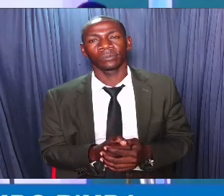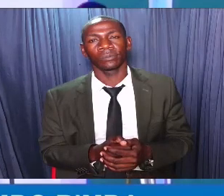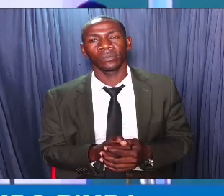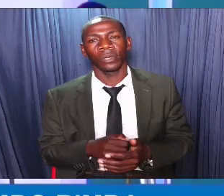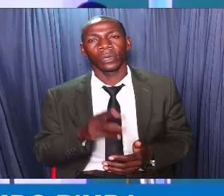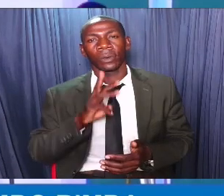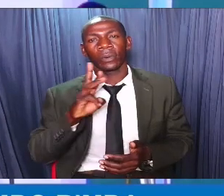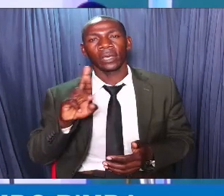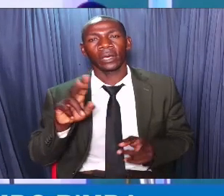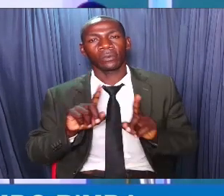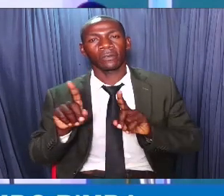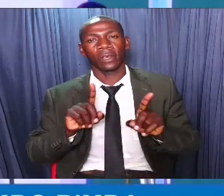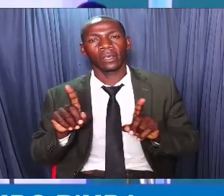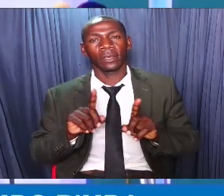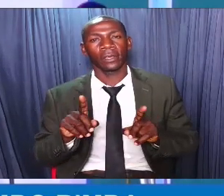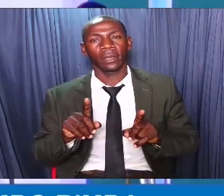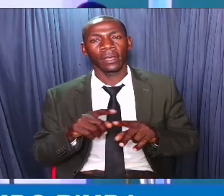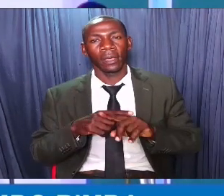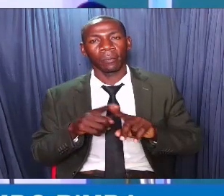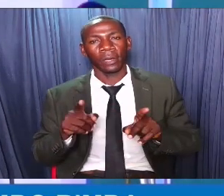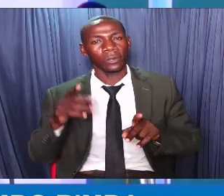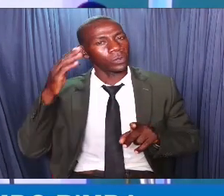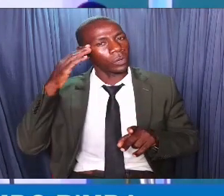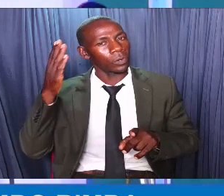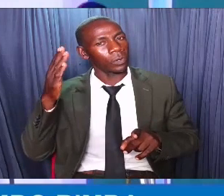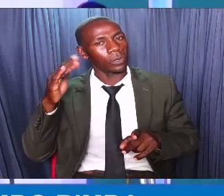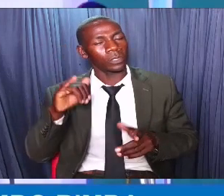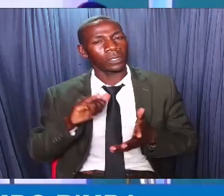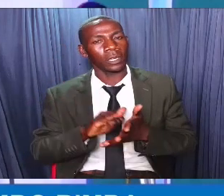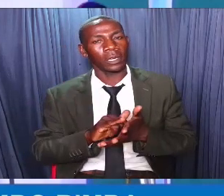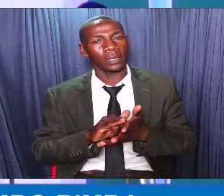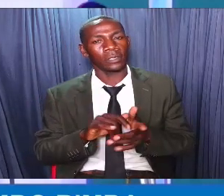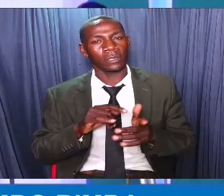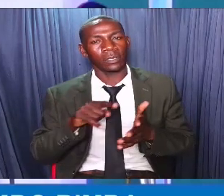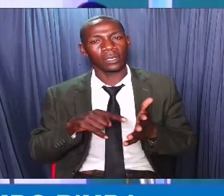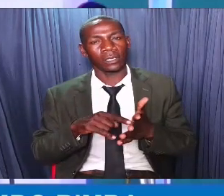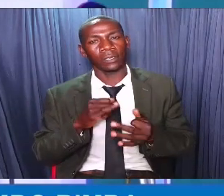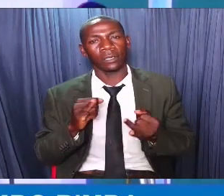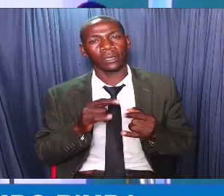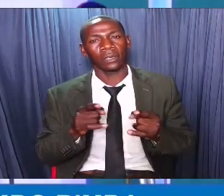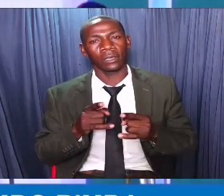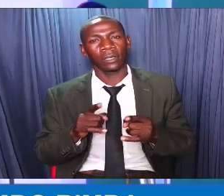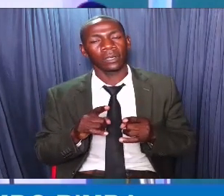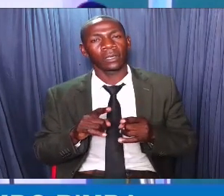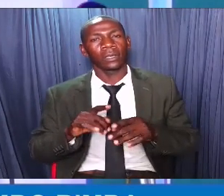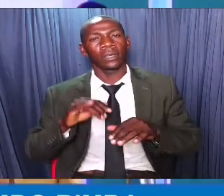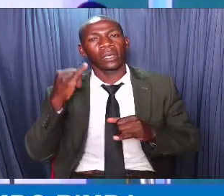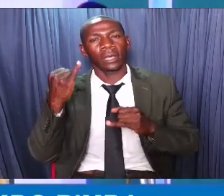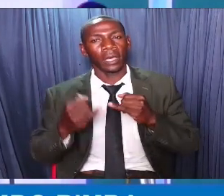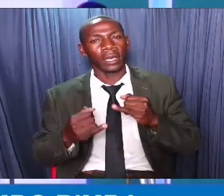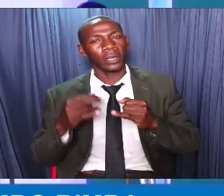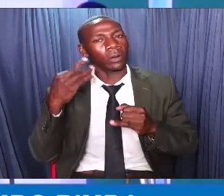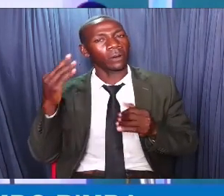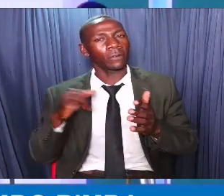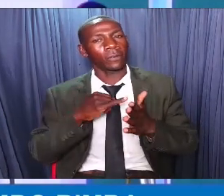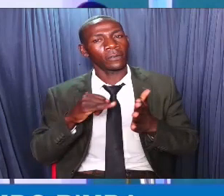Tuko safarini. We are traveling. Na hakuna ajuaye. And nobody knows. Safari hii. This journey here. Itaishia wapi na lini. Where will